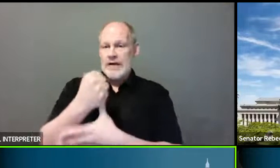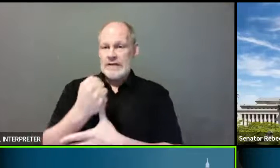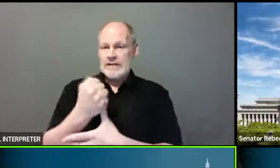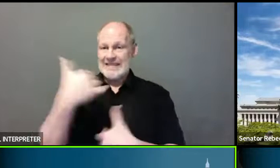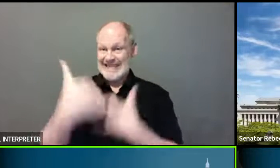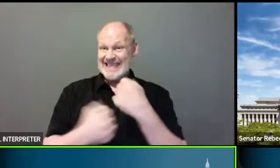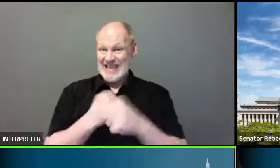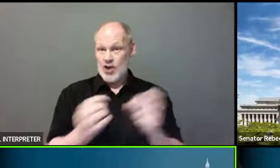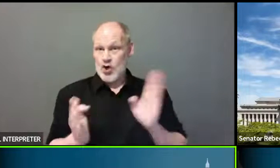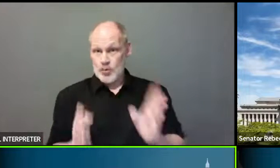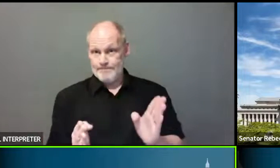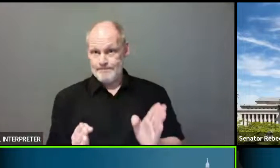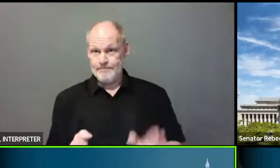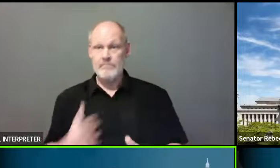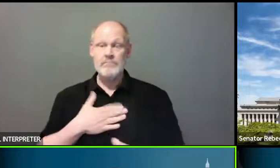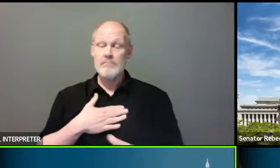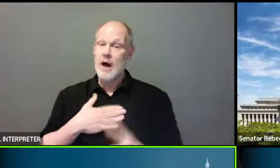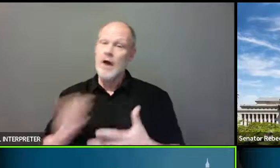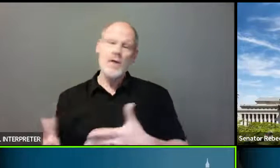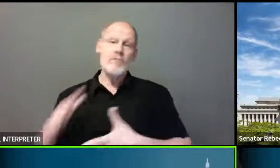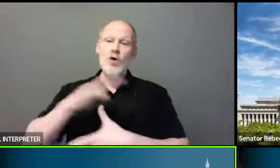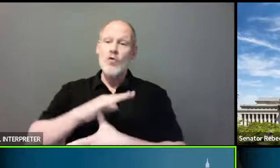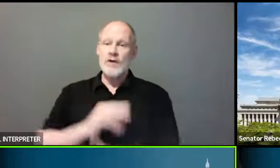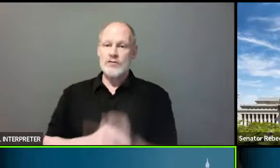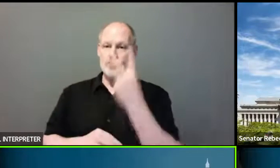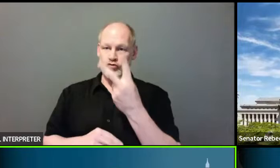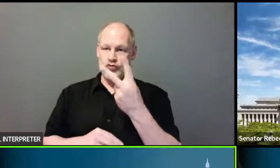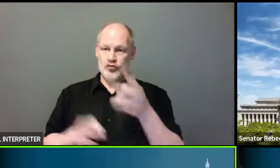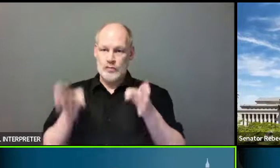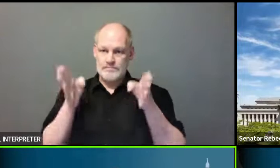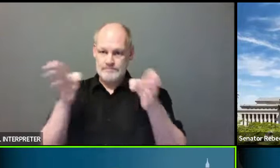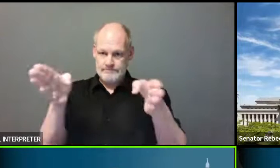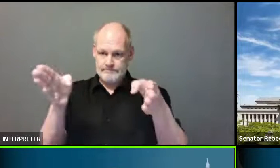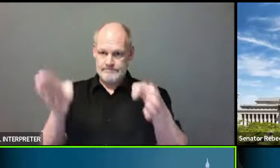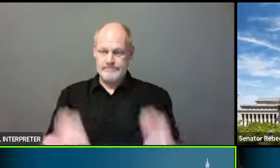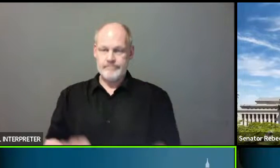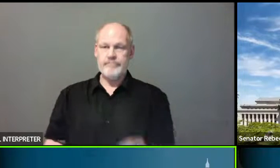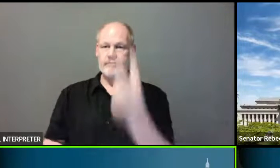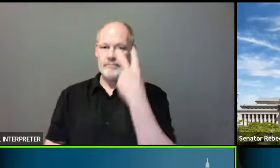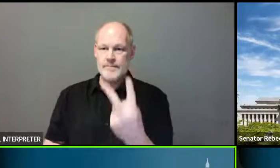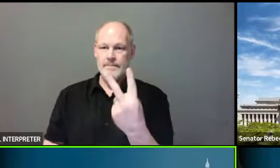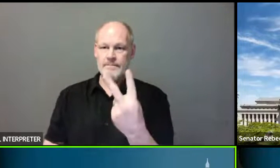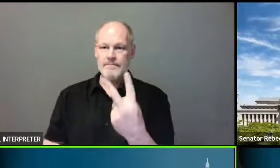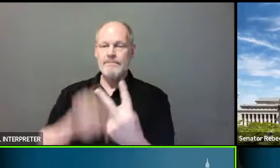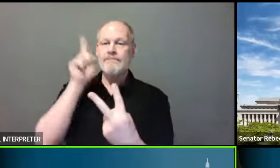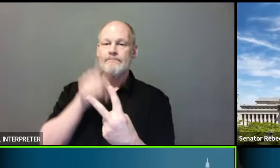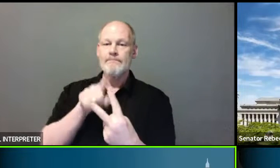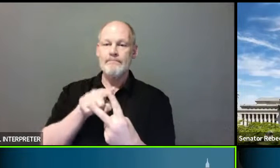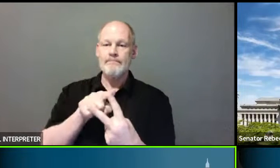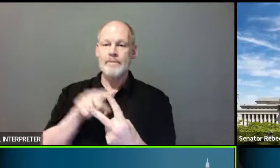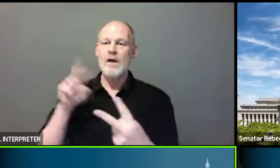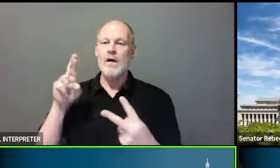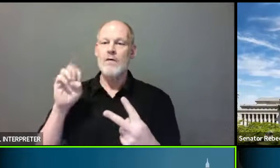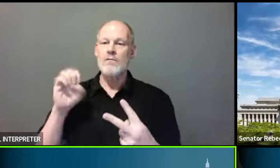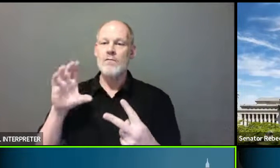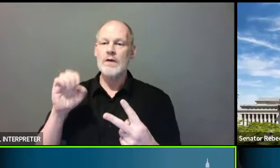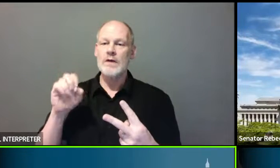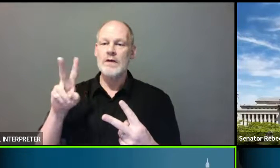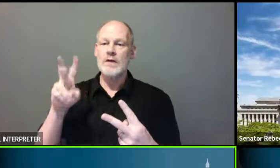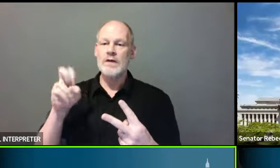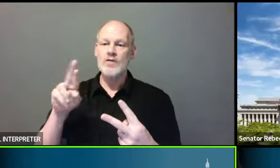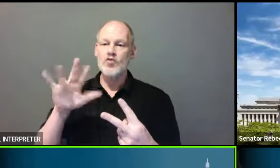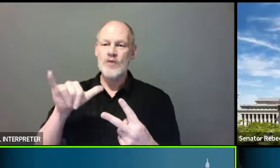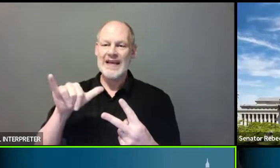on two primary ideas. One is recovery, and the other